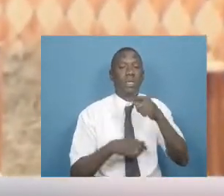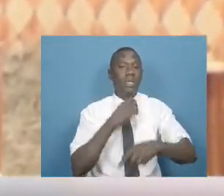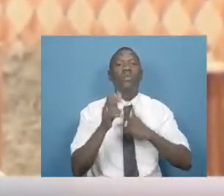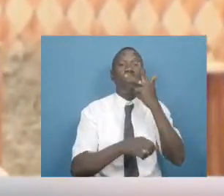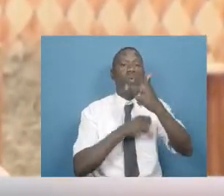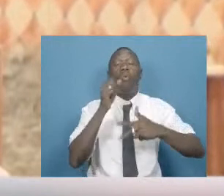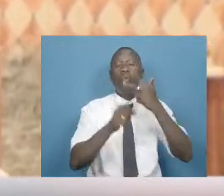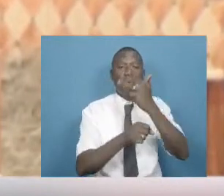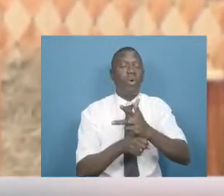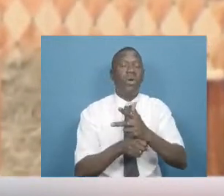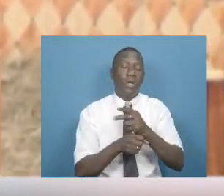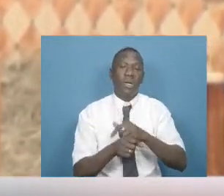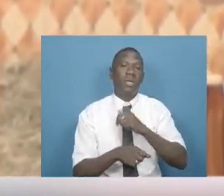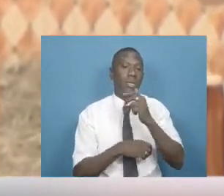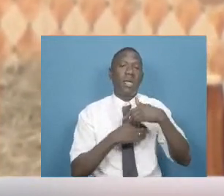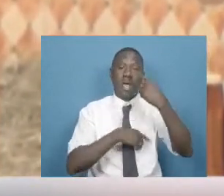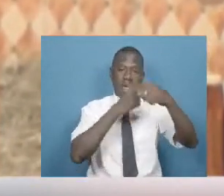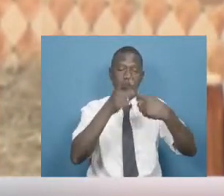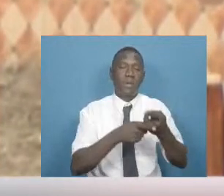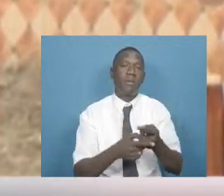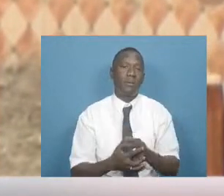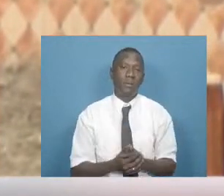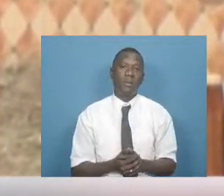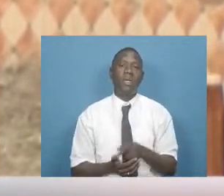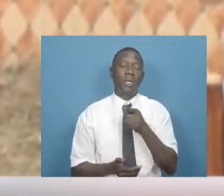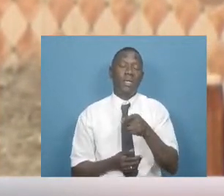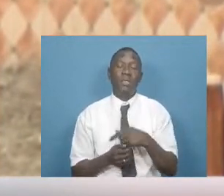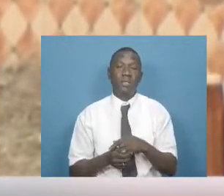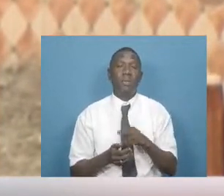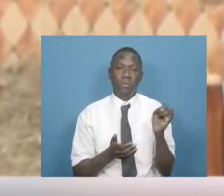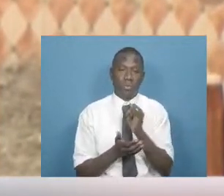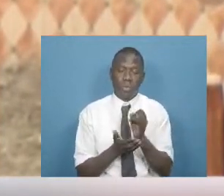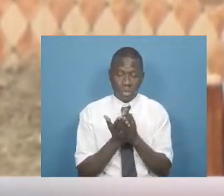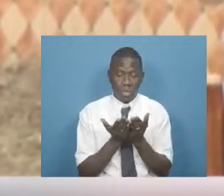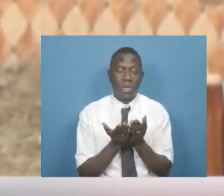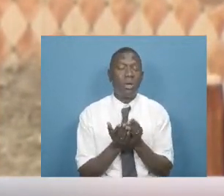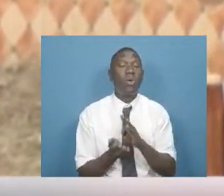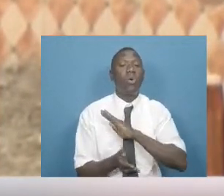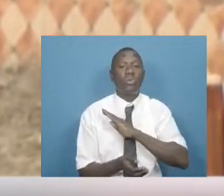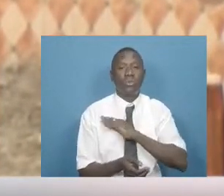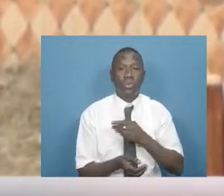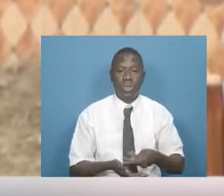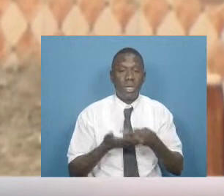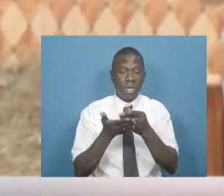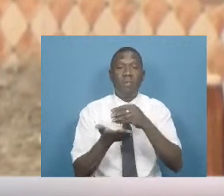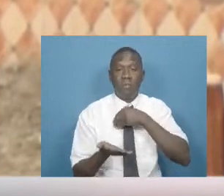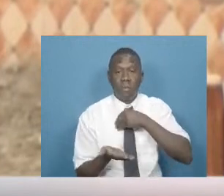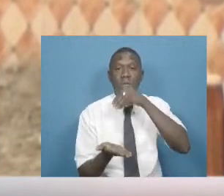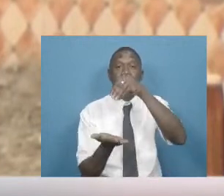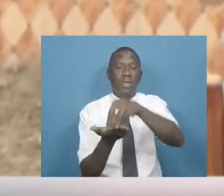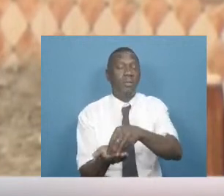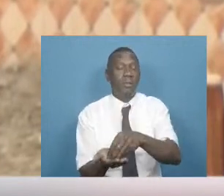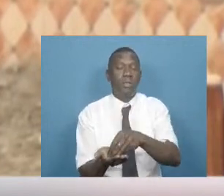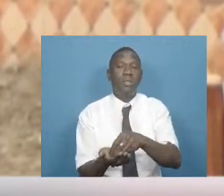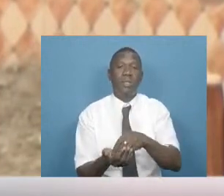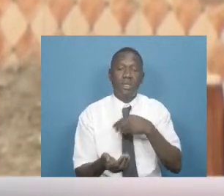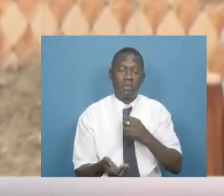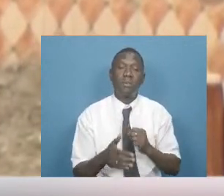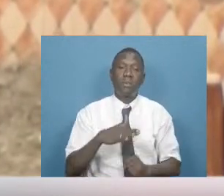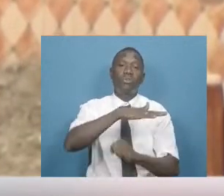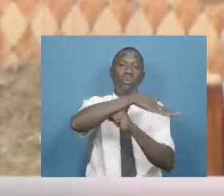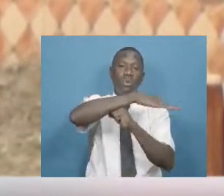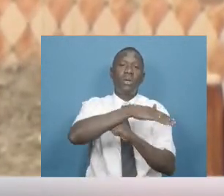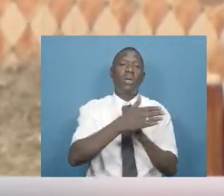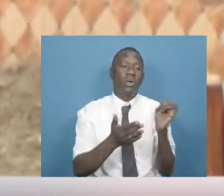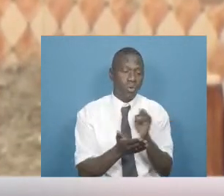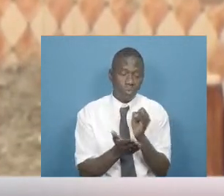Quran. And also to give out the alms in case of supporting the Quran